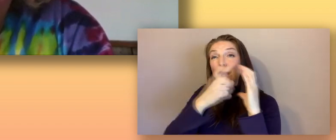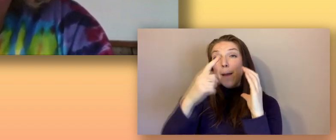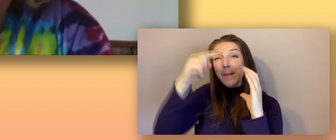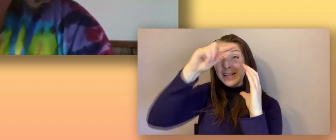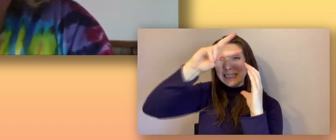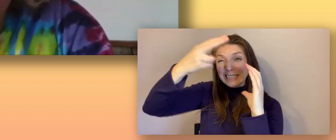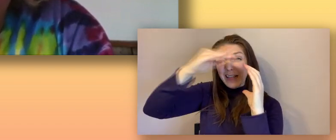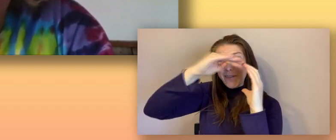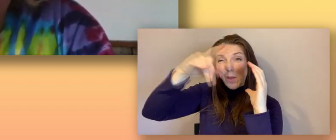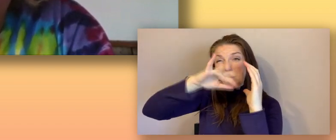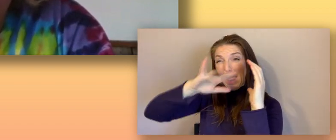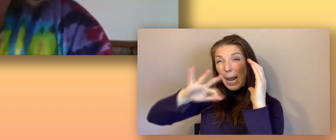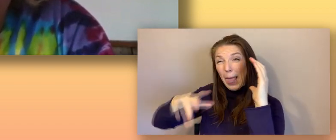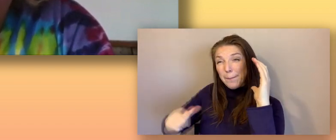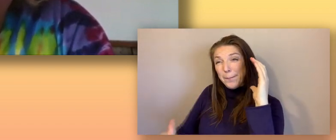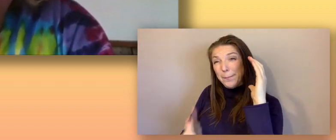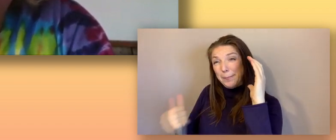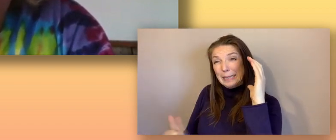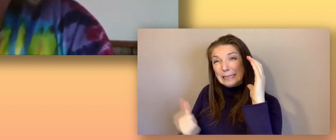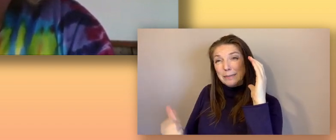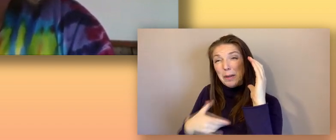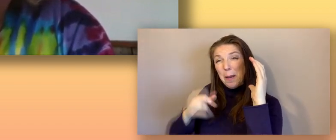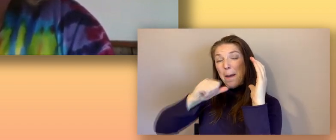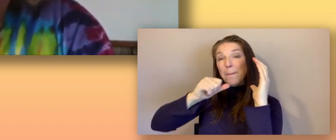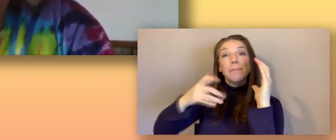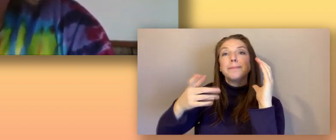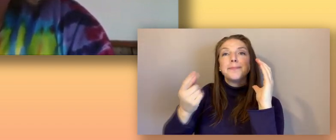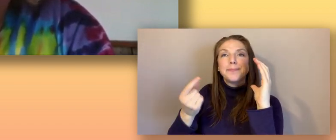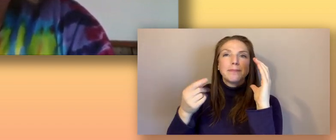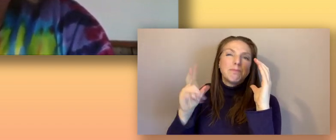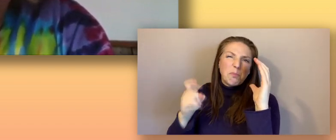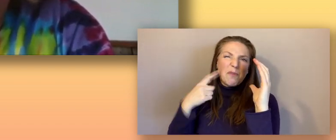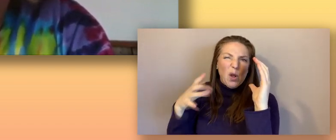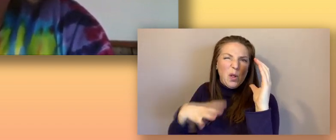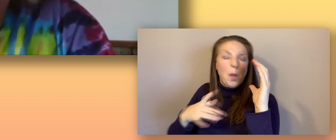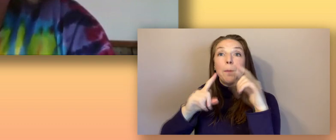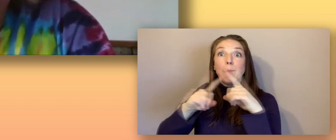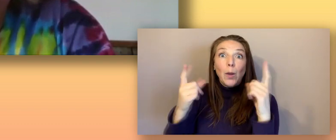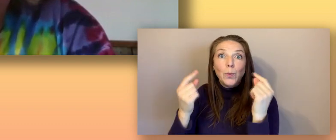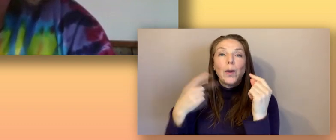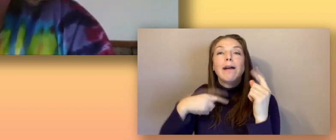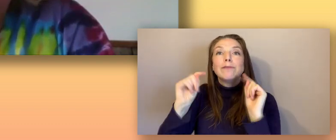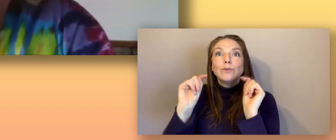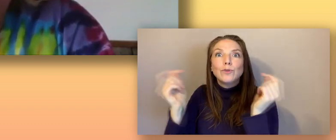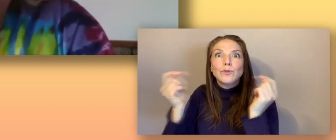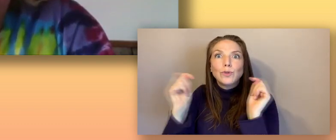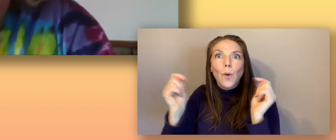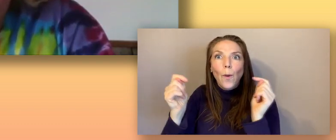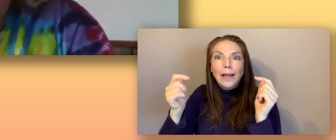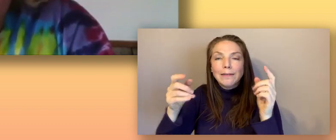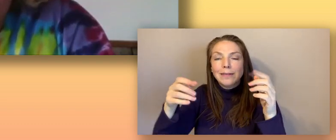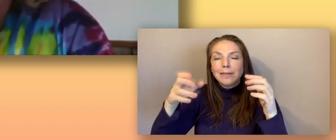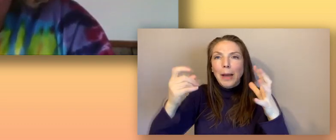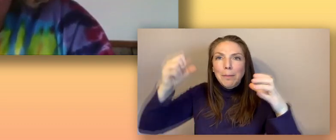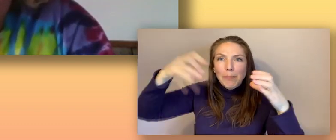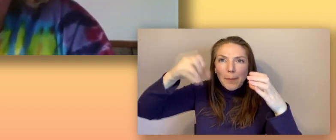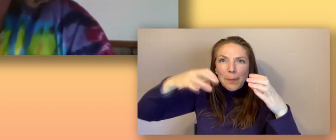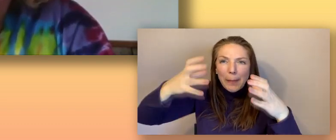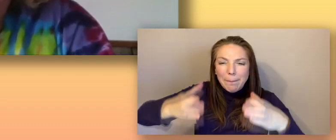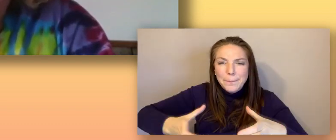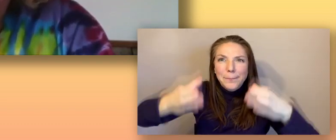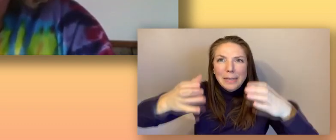dirty clothes, but we would lower baskets filled with our toys on strings like it was in an